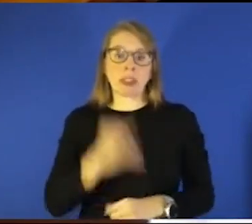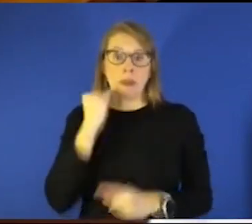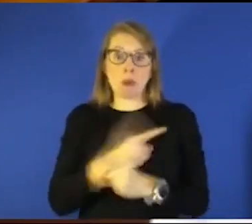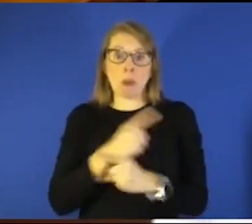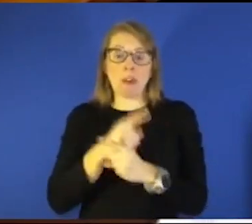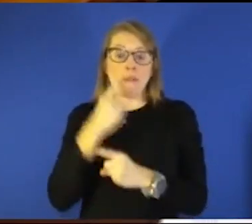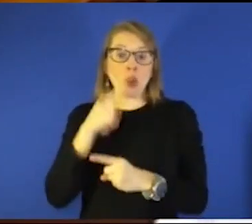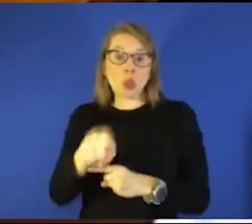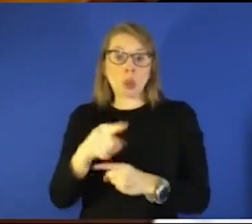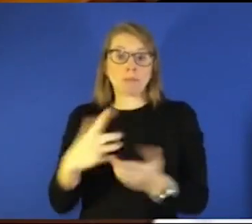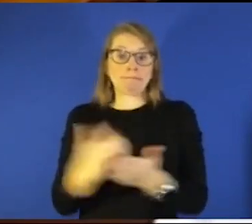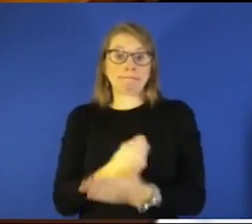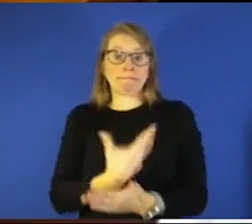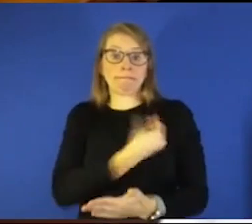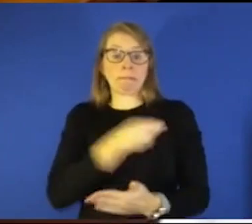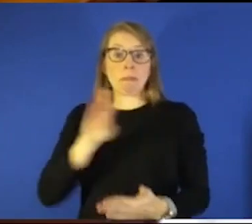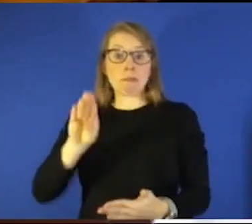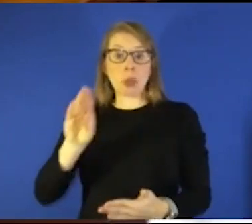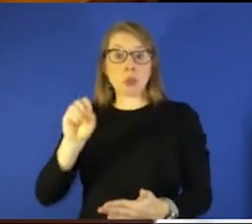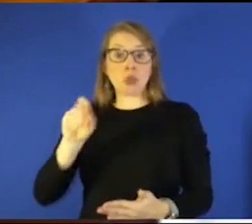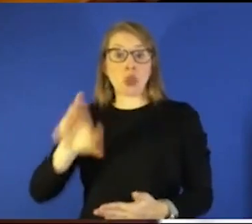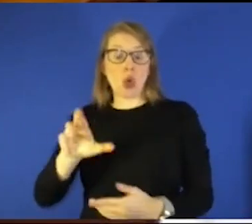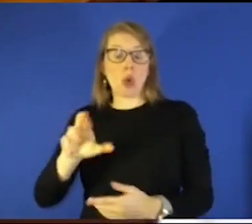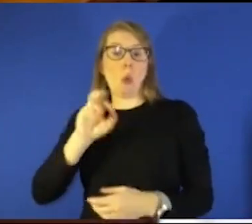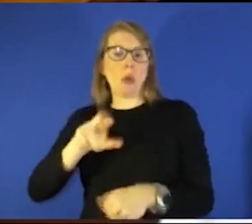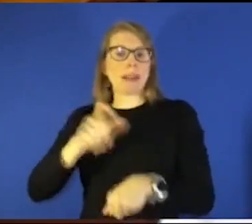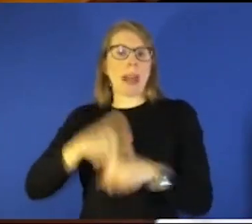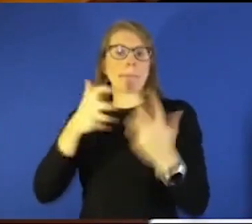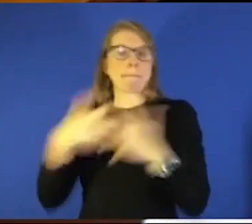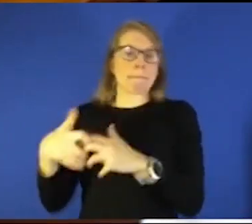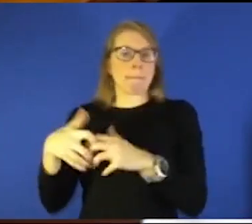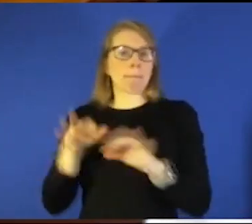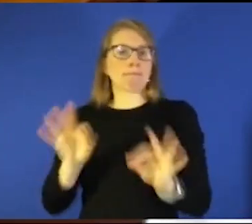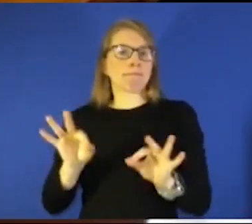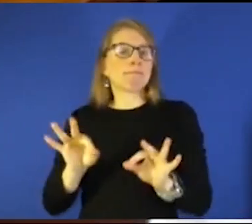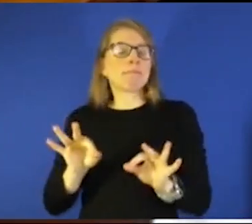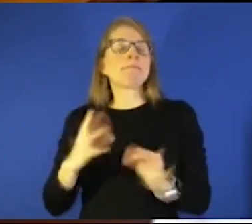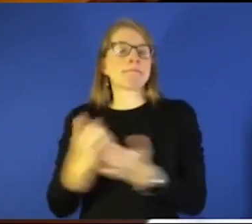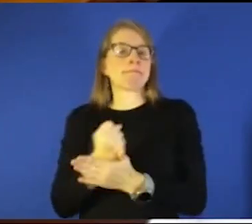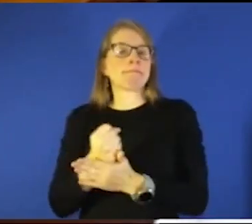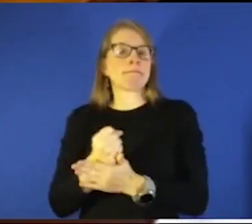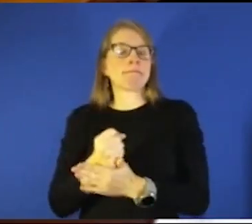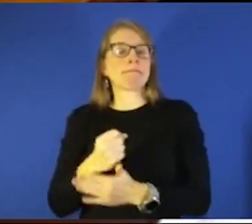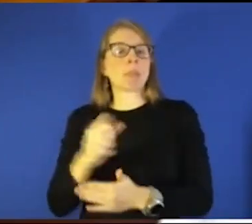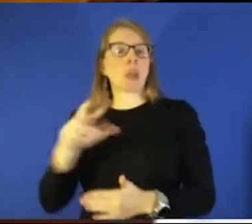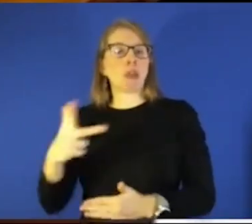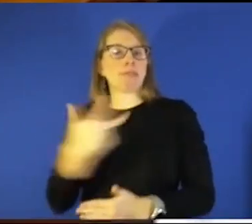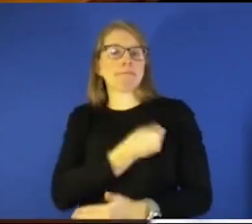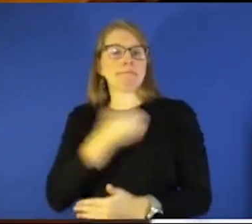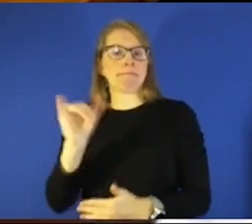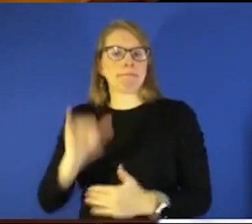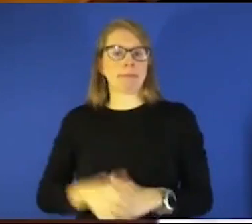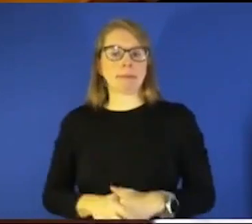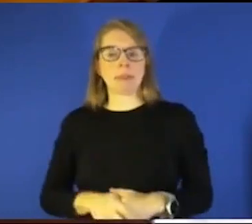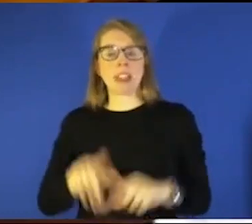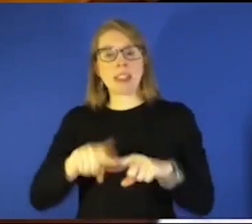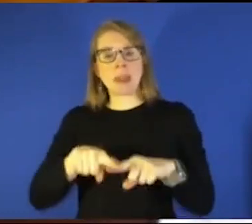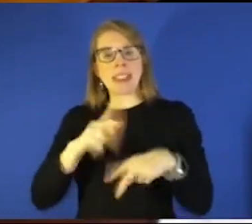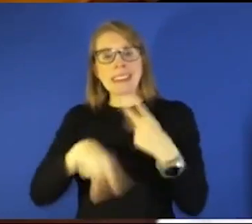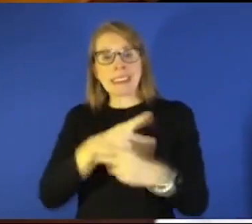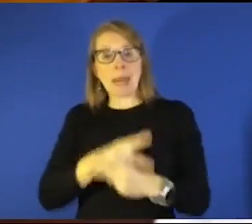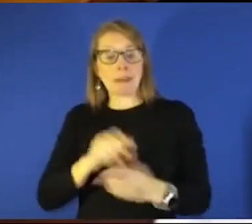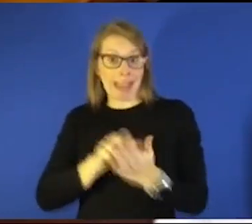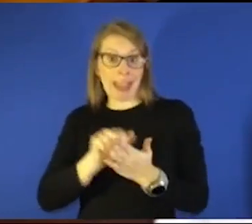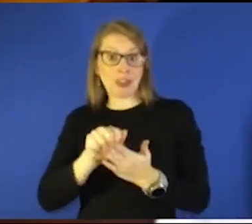get a booster or the time is right, you want to get the booster as well. And of course, I mean, depending on the type of cancer it